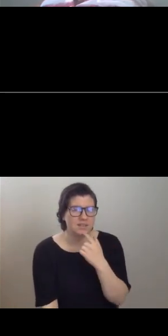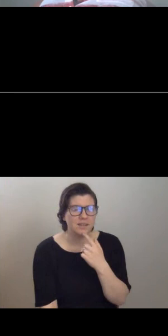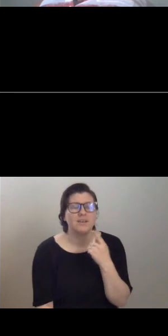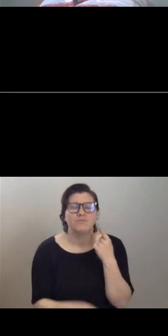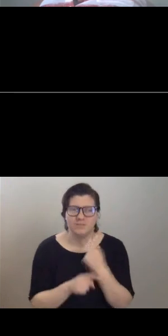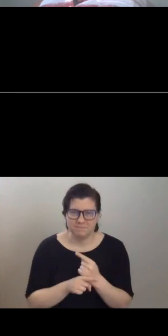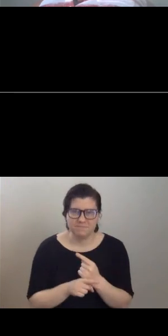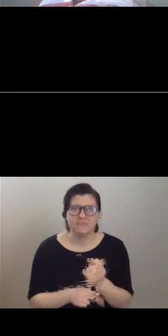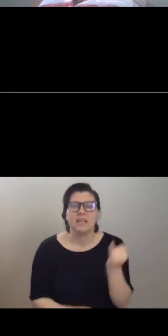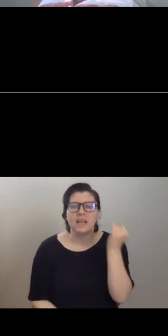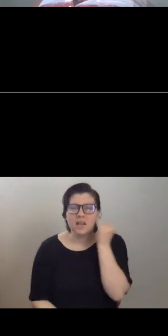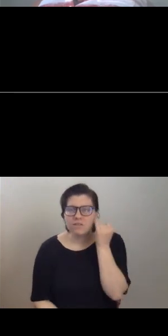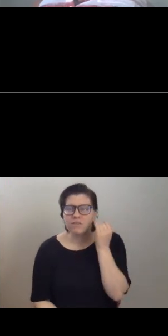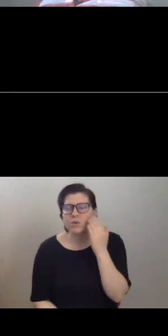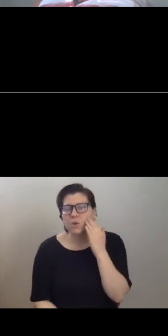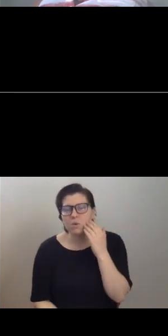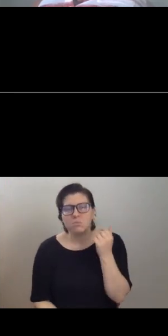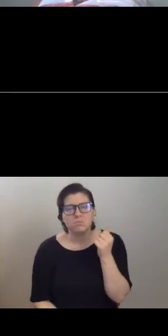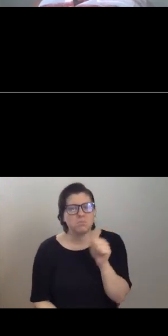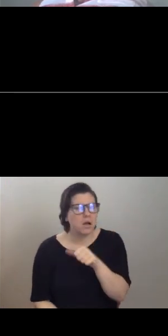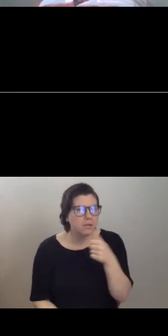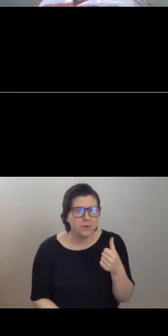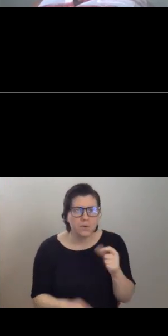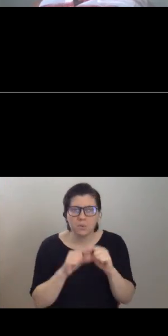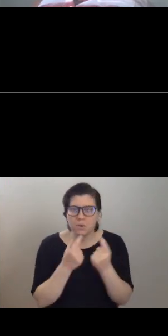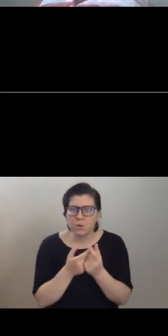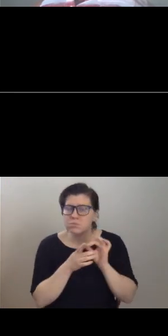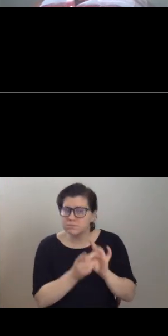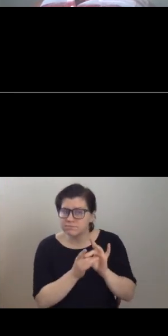groups that you are affiliated with that may